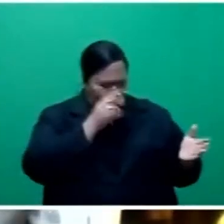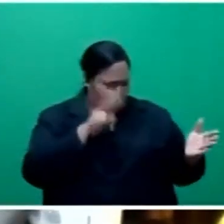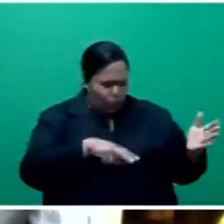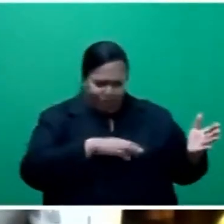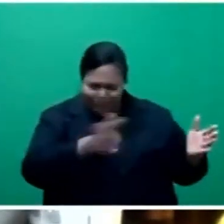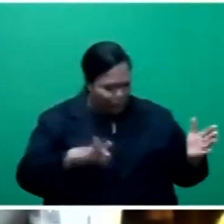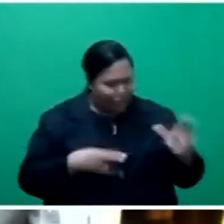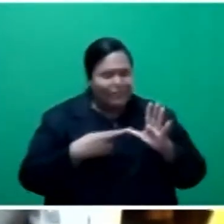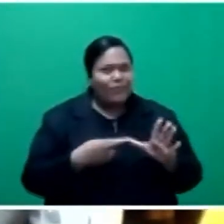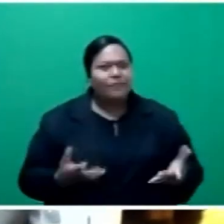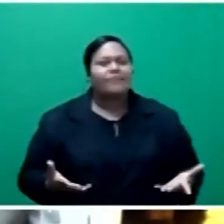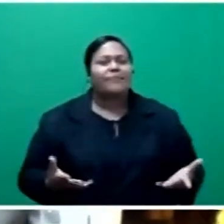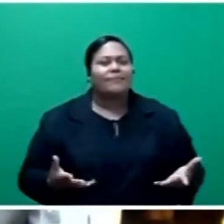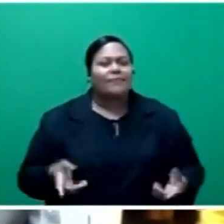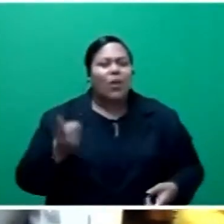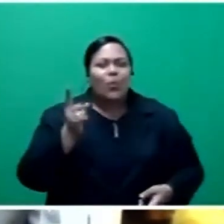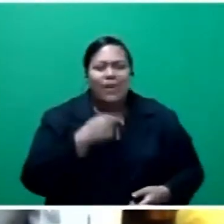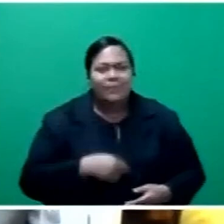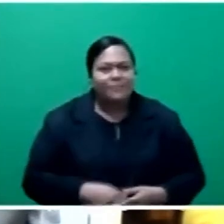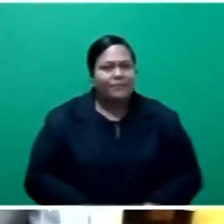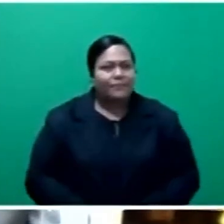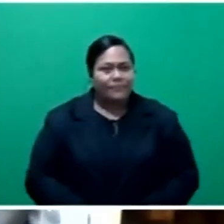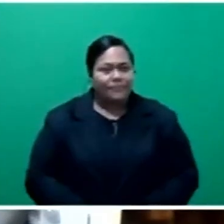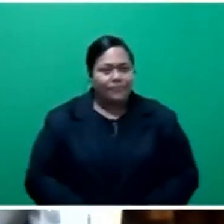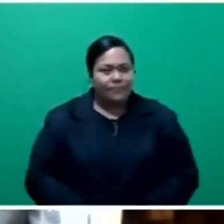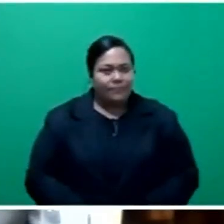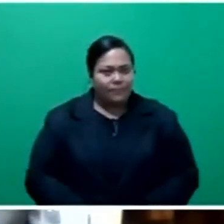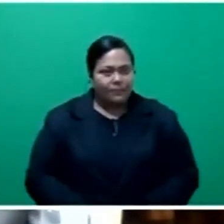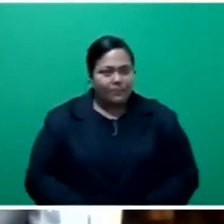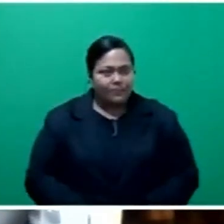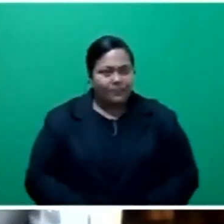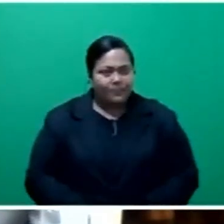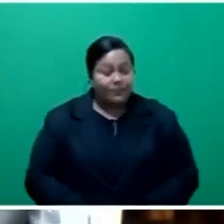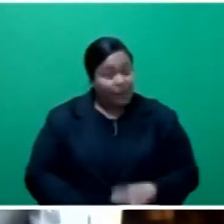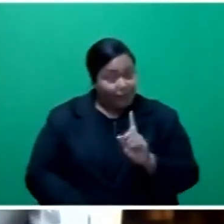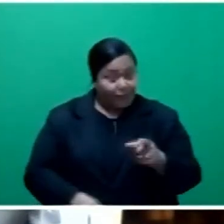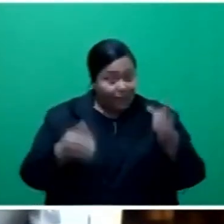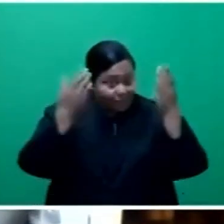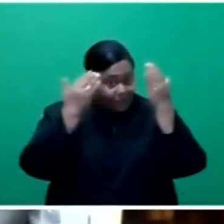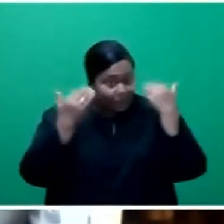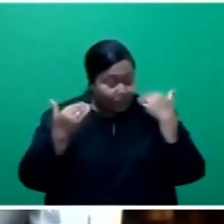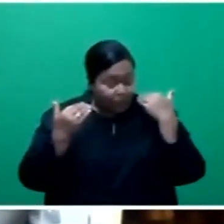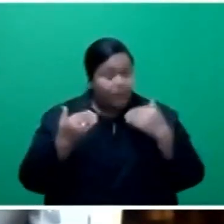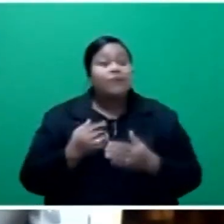to. That's what they've been doing. That, Mr. Speaker, sir, is a deliberate